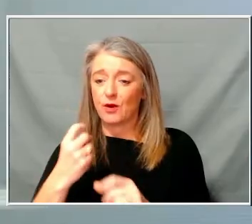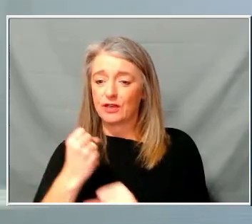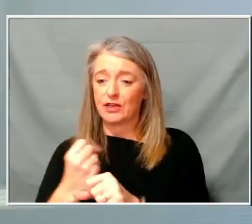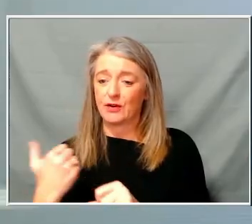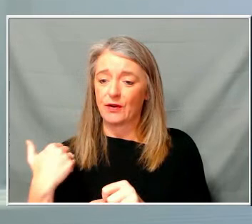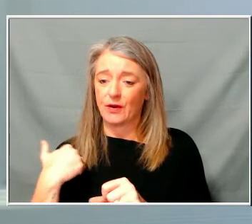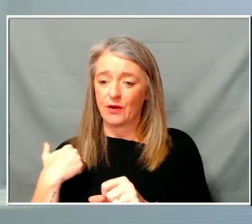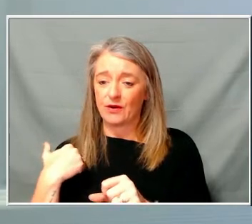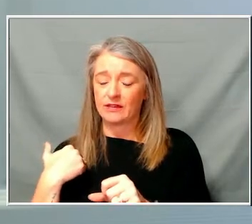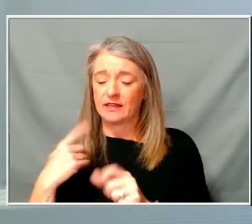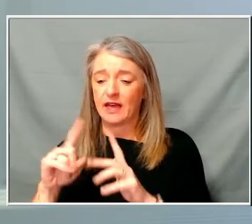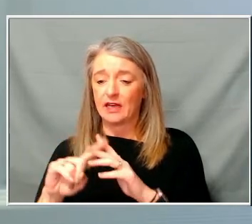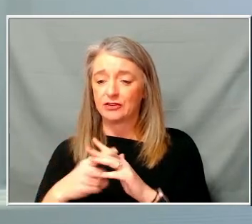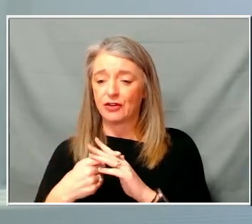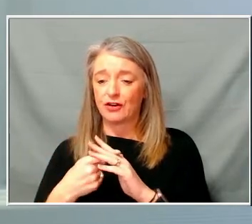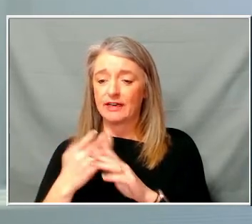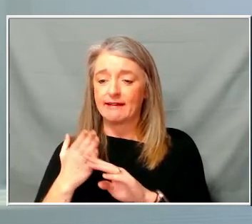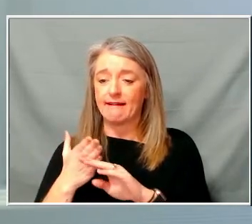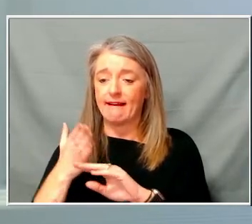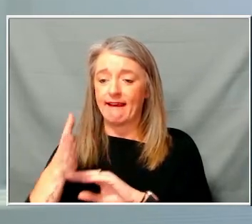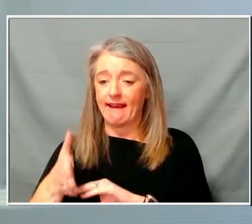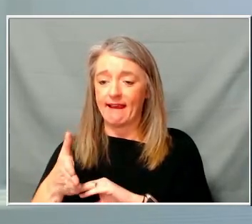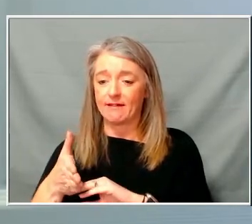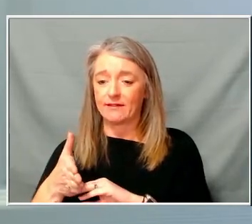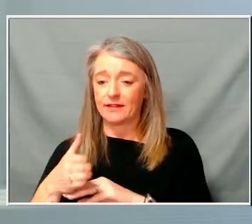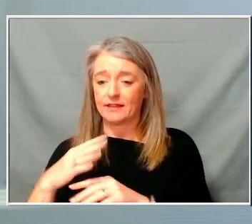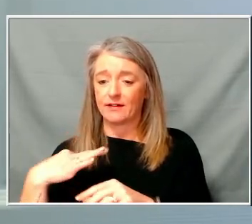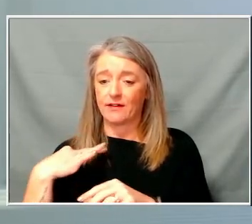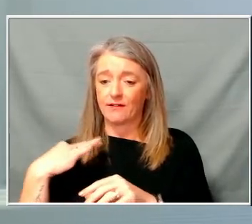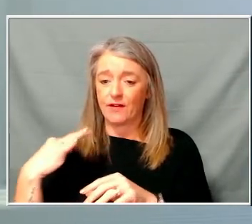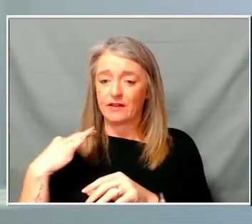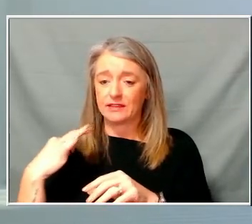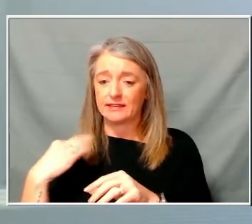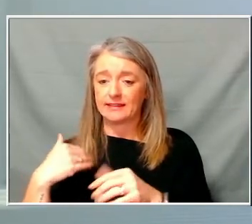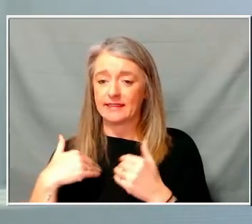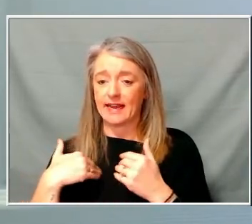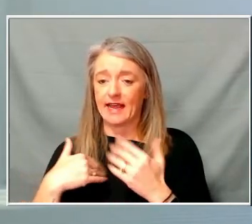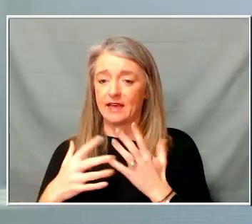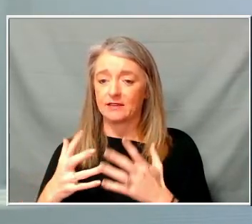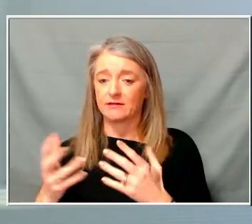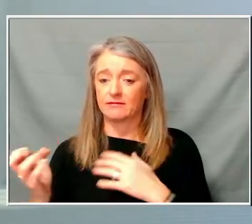so I started after volunteers had resumed.